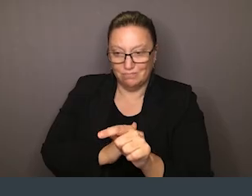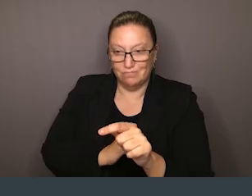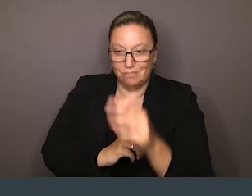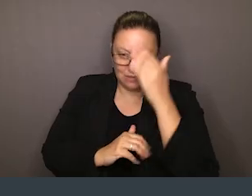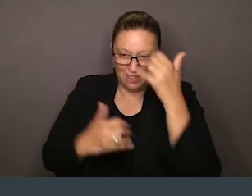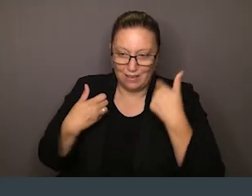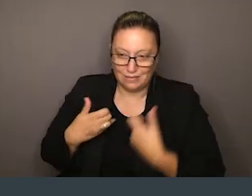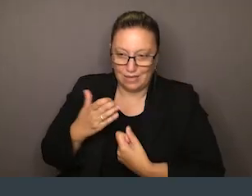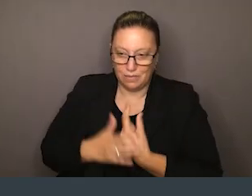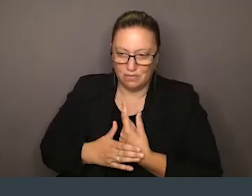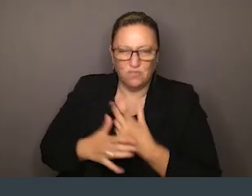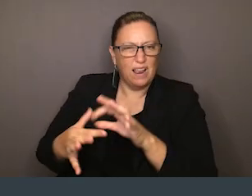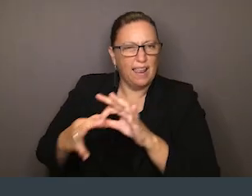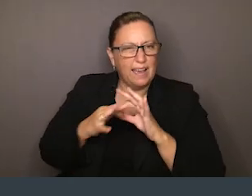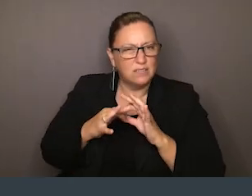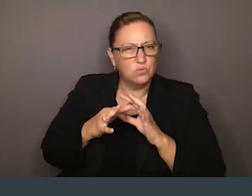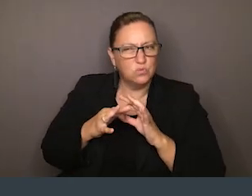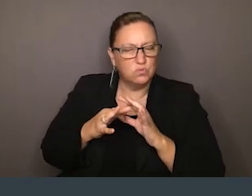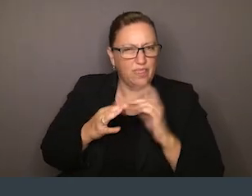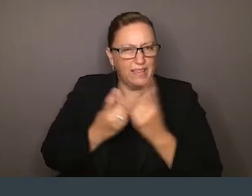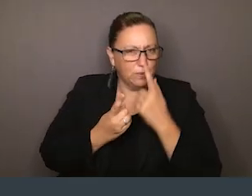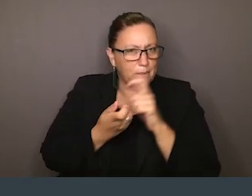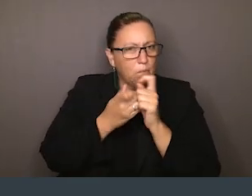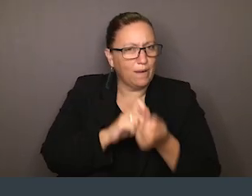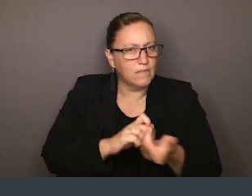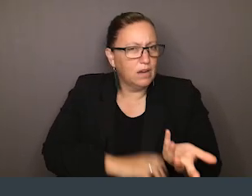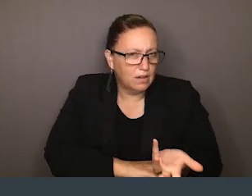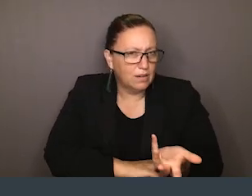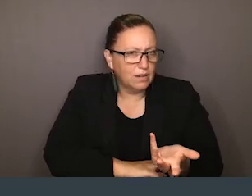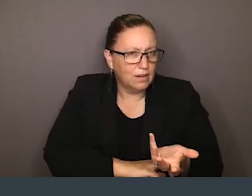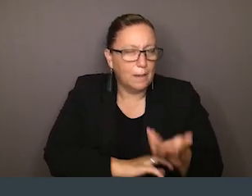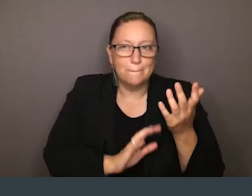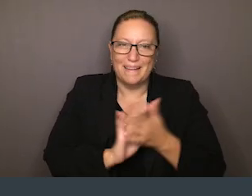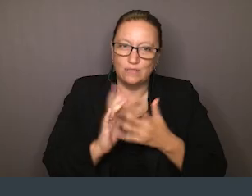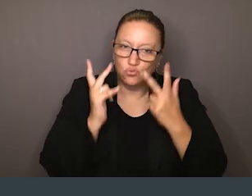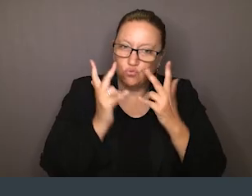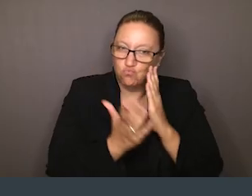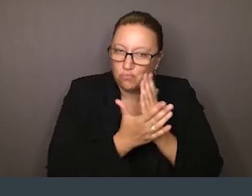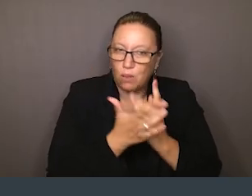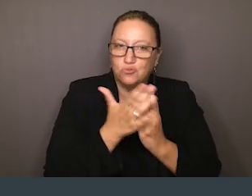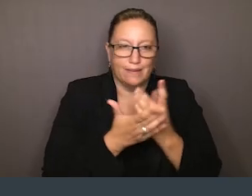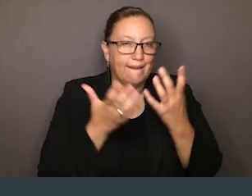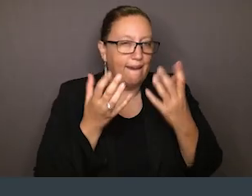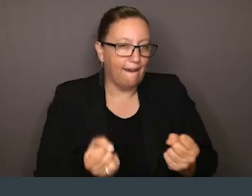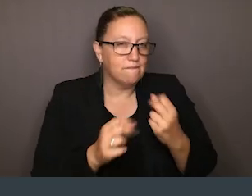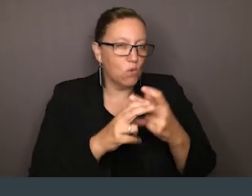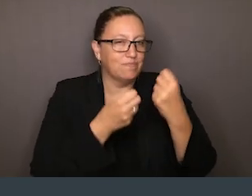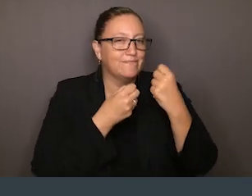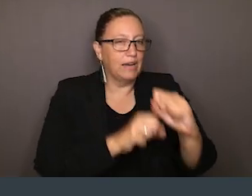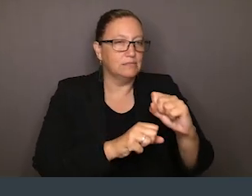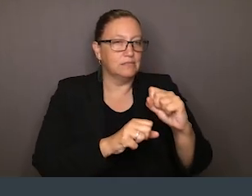to modifiable factors. So that tells us that there's actually real opportunity